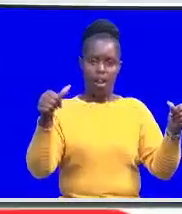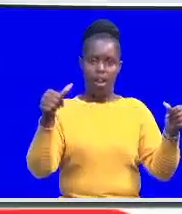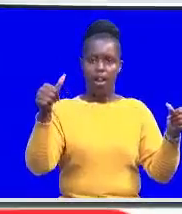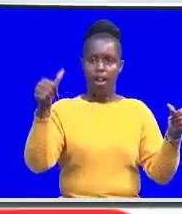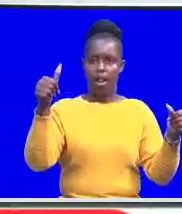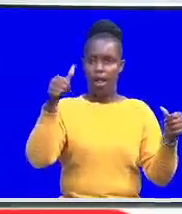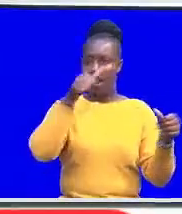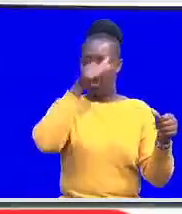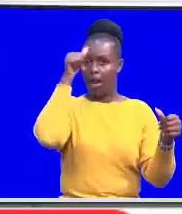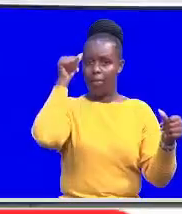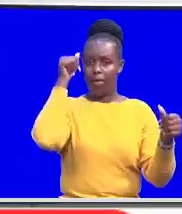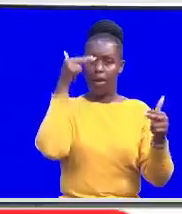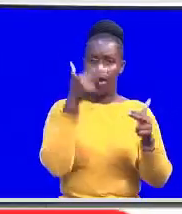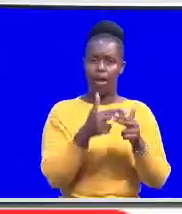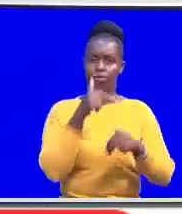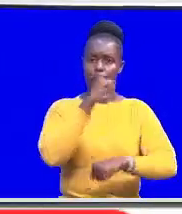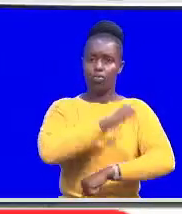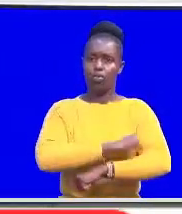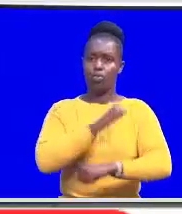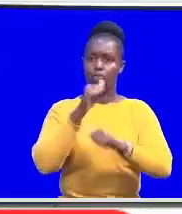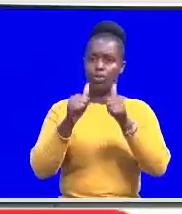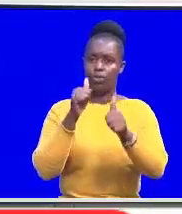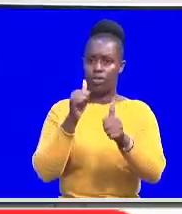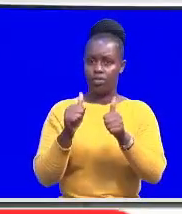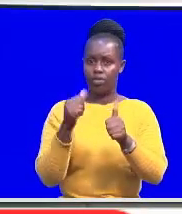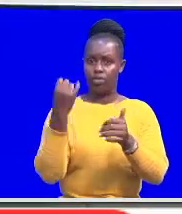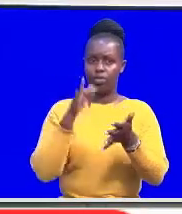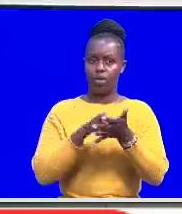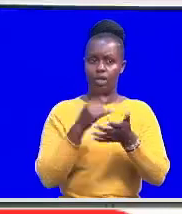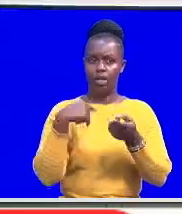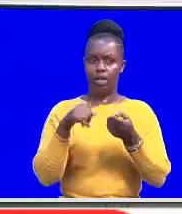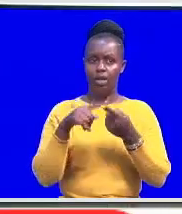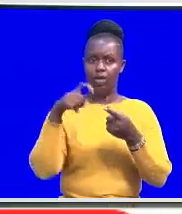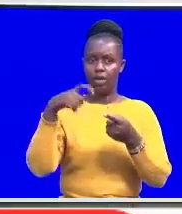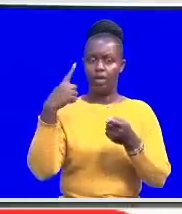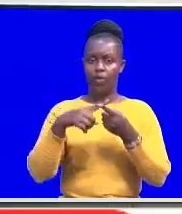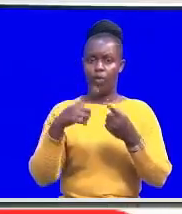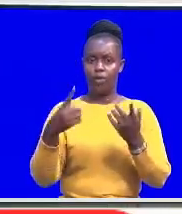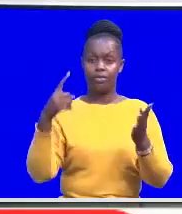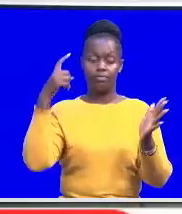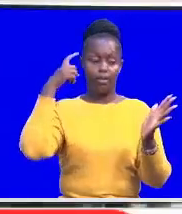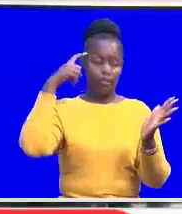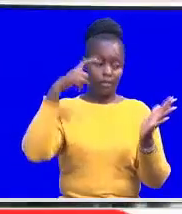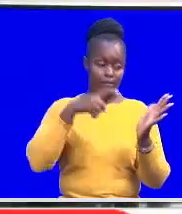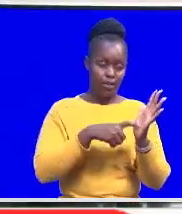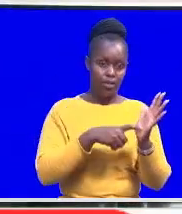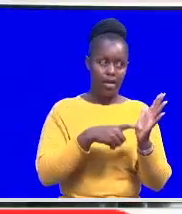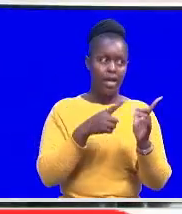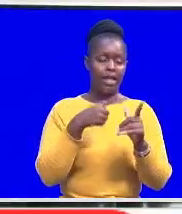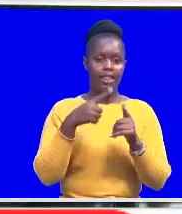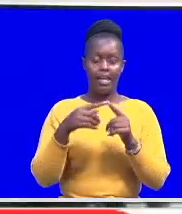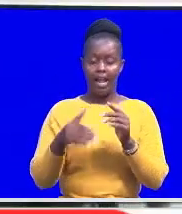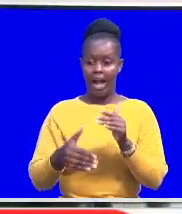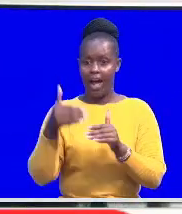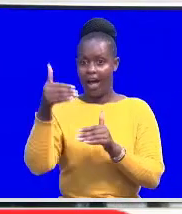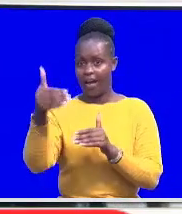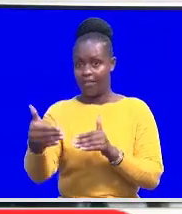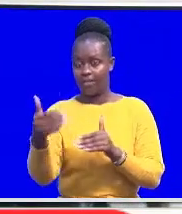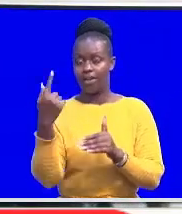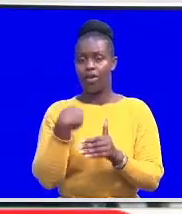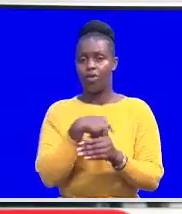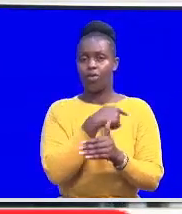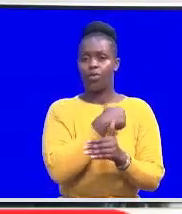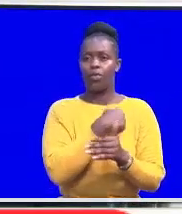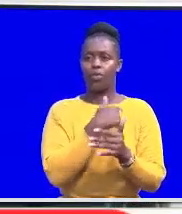hi kichakula kinaenda shule gani. So for easy identification, alafu after hapo hivyo,